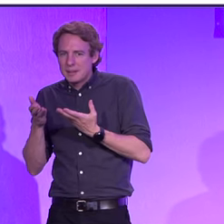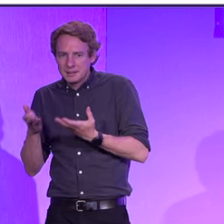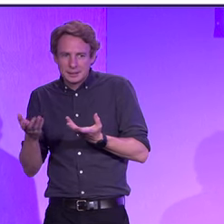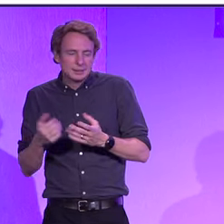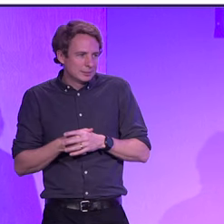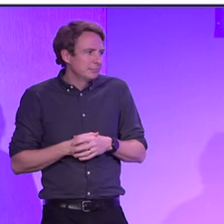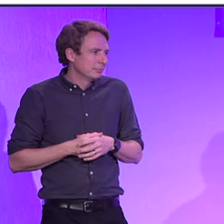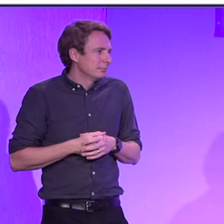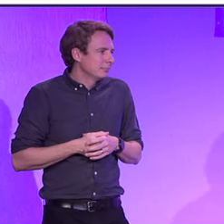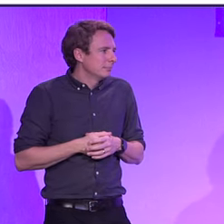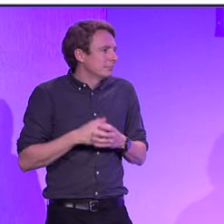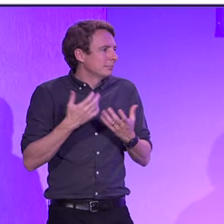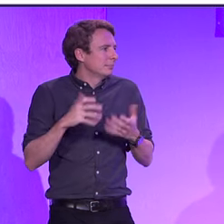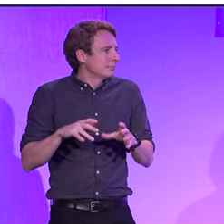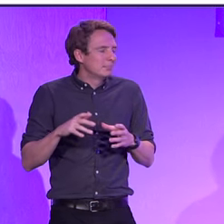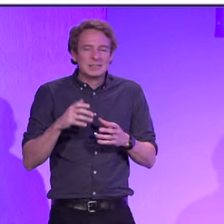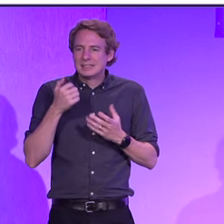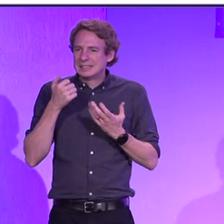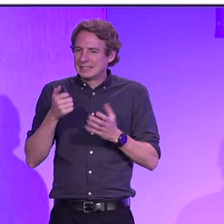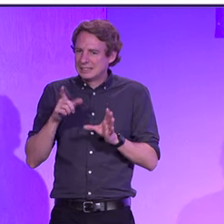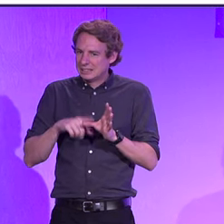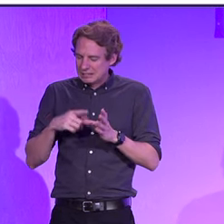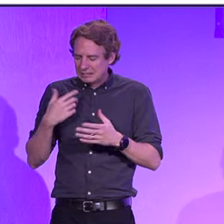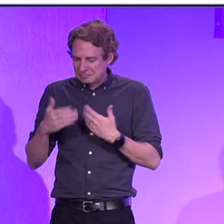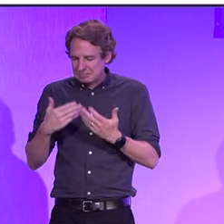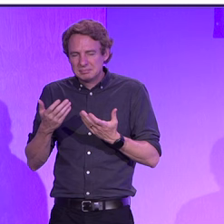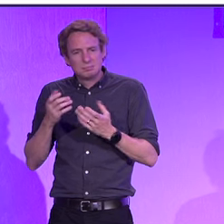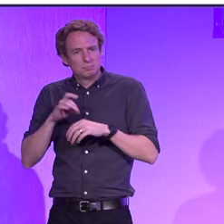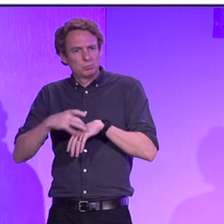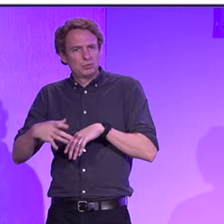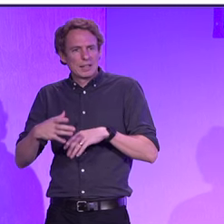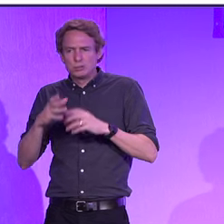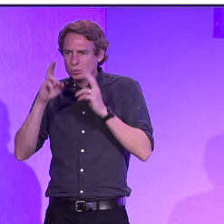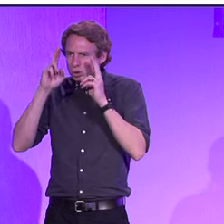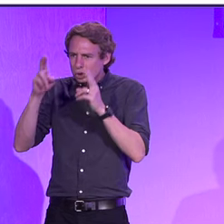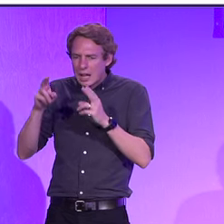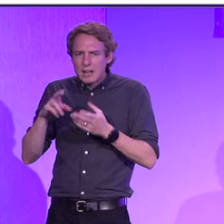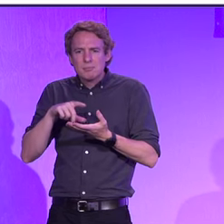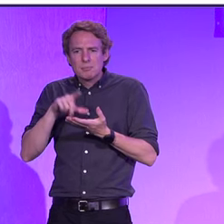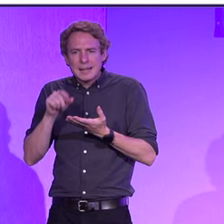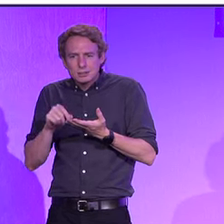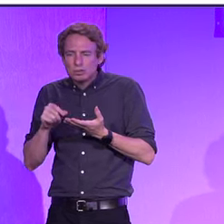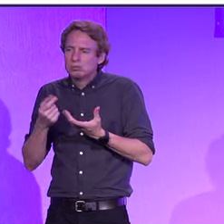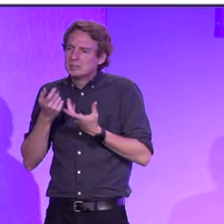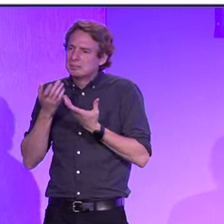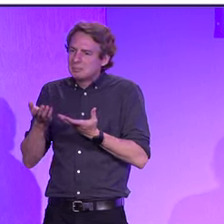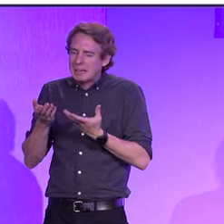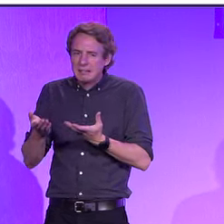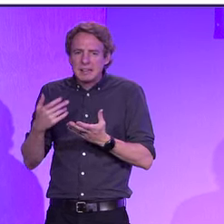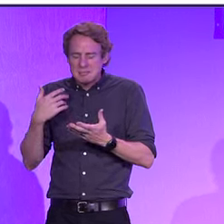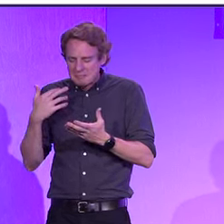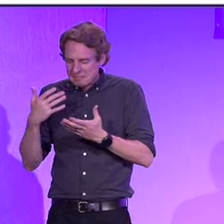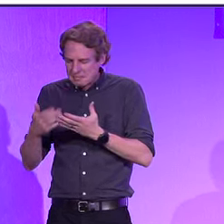so I decided to change careers after about 6 years being a baker, professional baker, pastry chef, because I kind